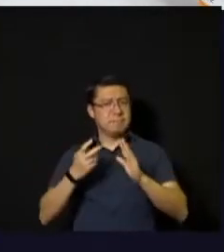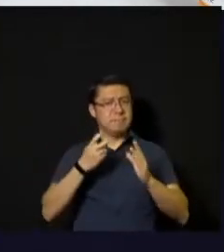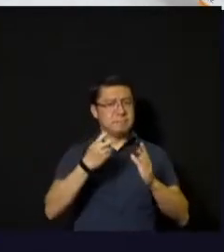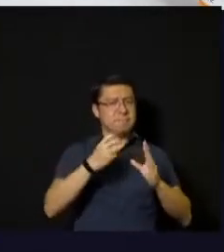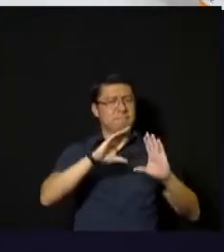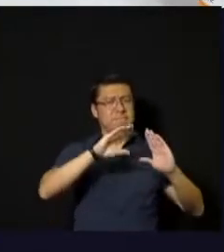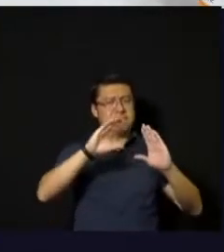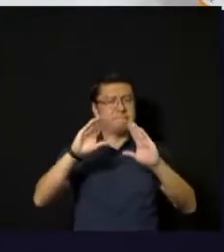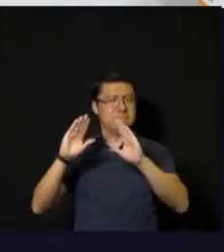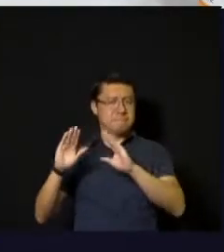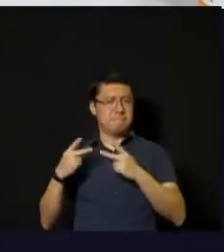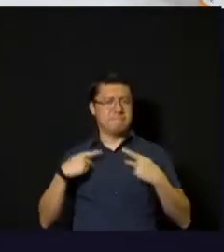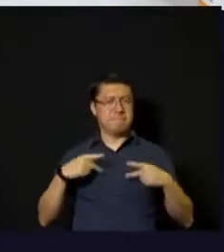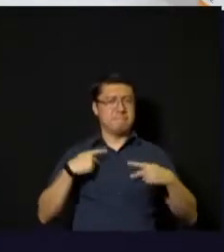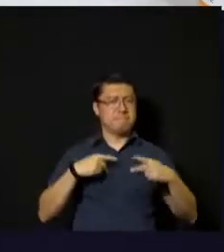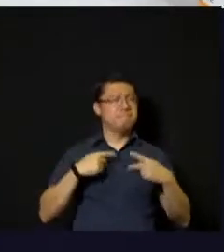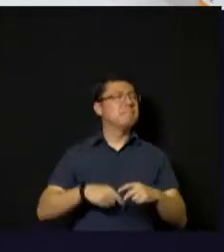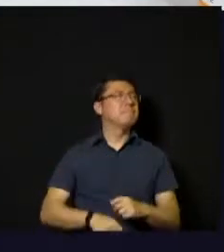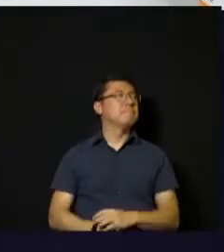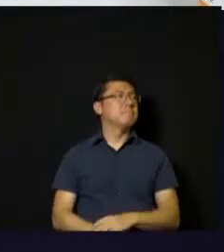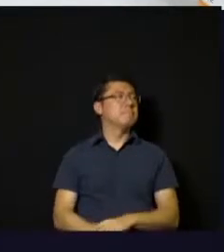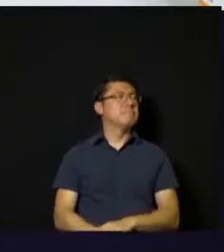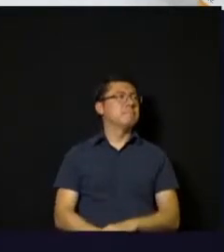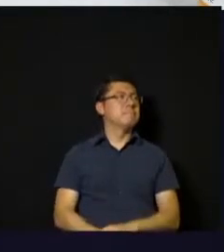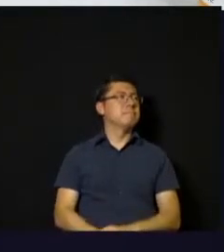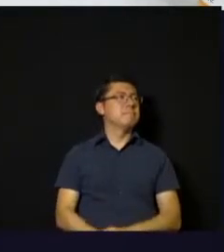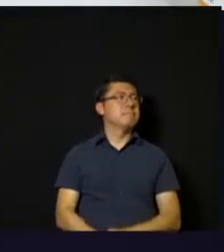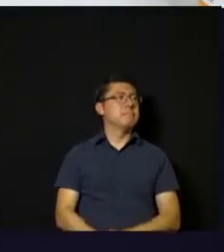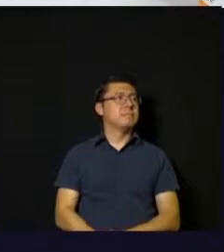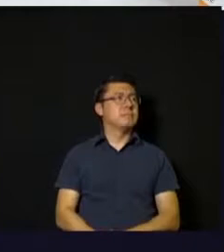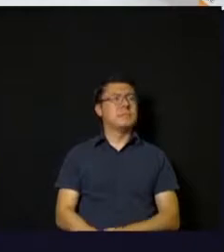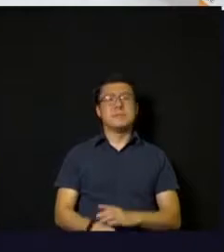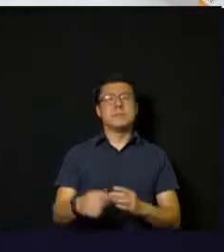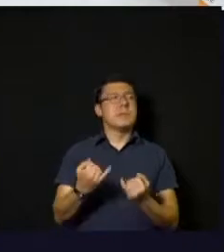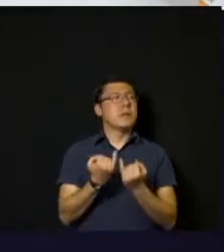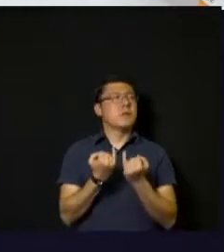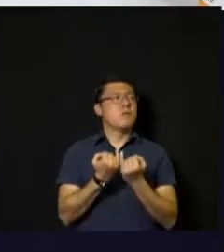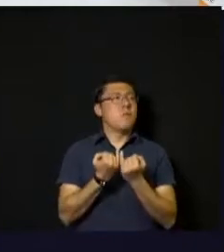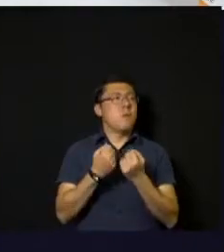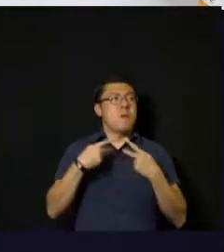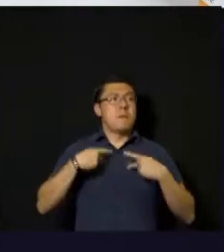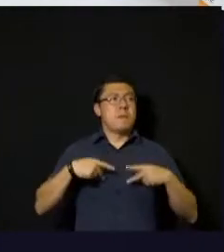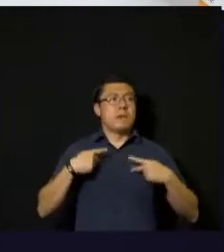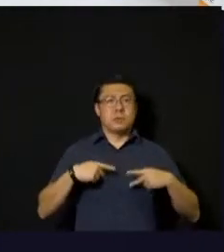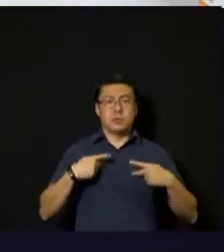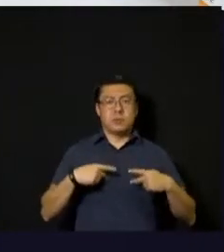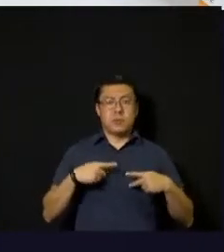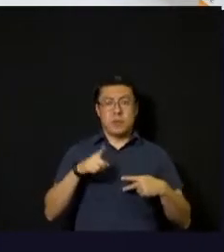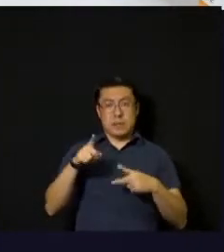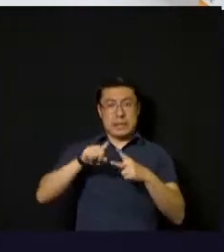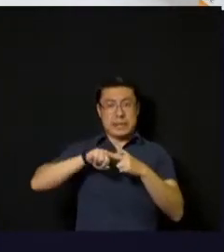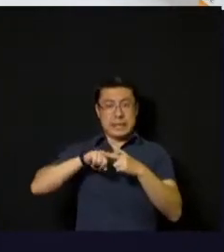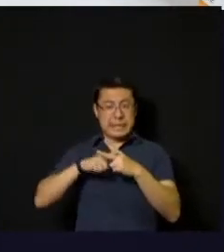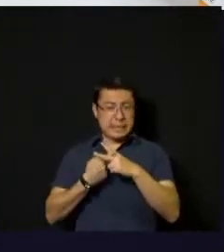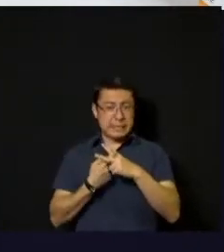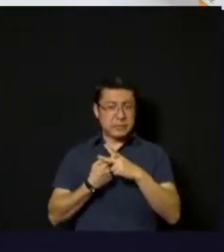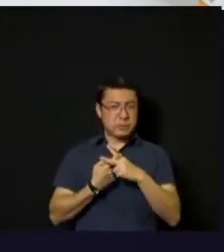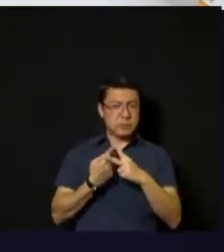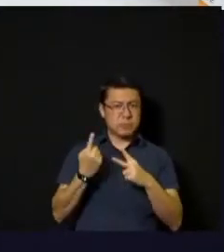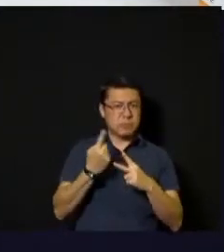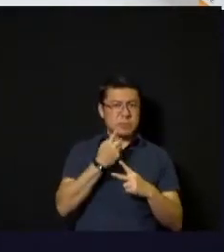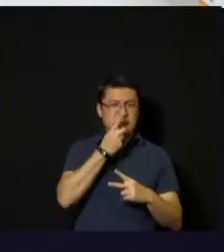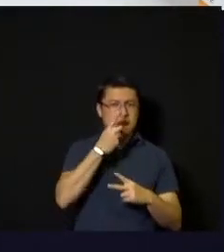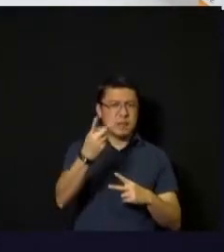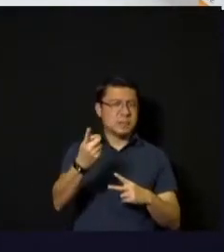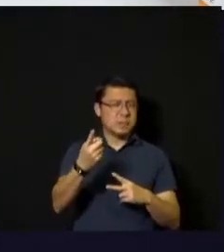able to have trainings with everybody. And something that we also say to a person when they are beginning